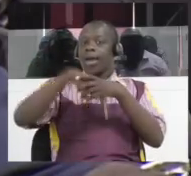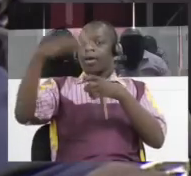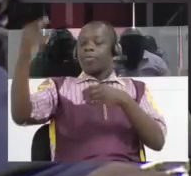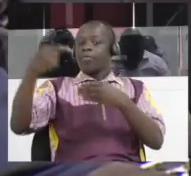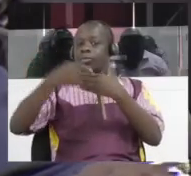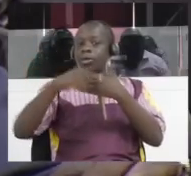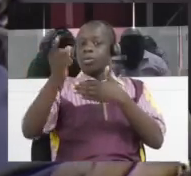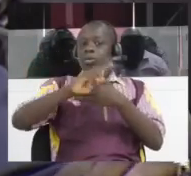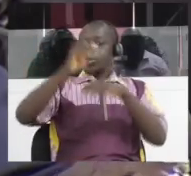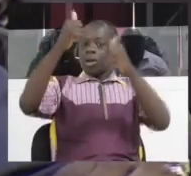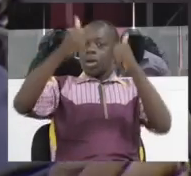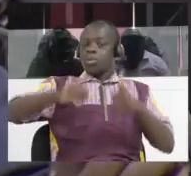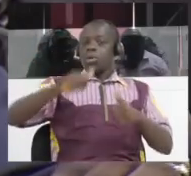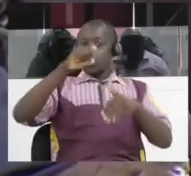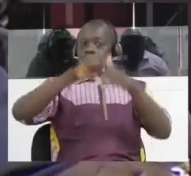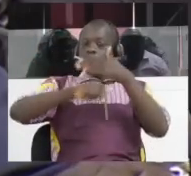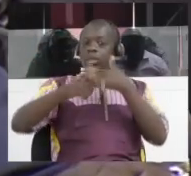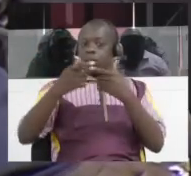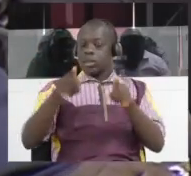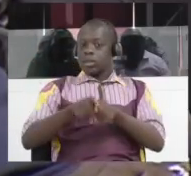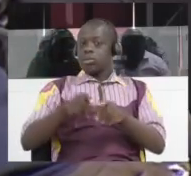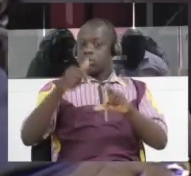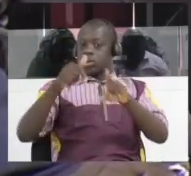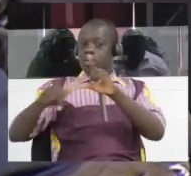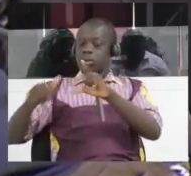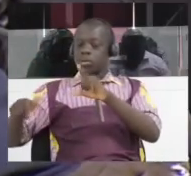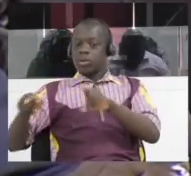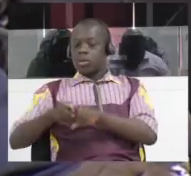out of touch with what was happening to the rank and file?